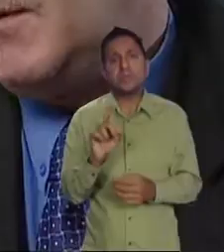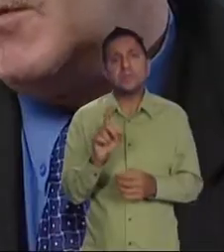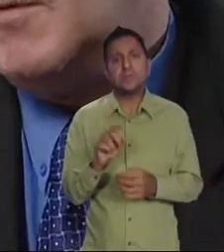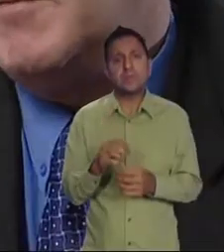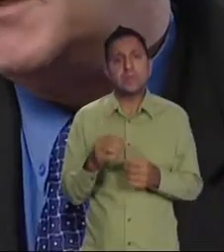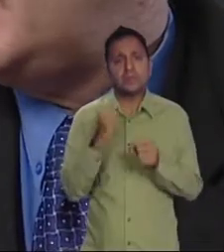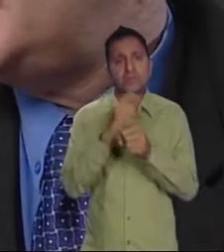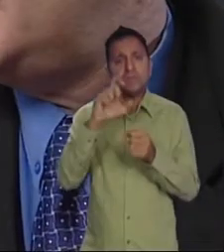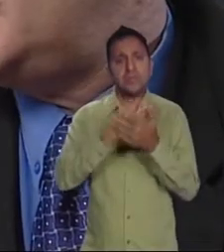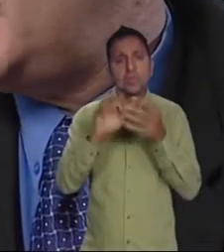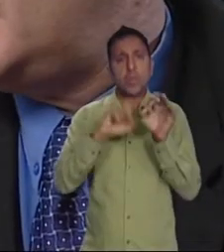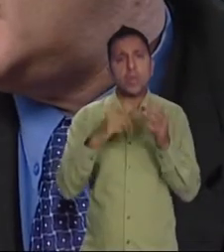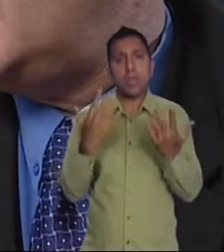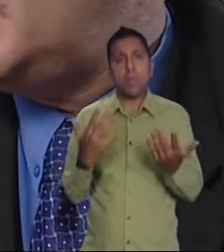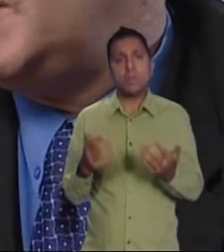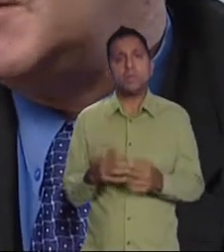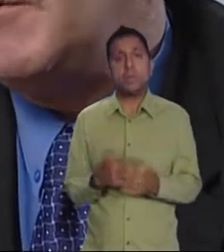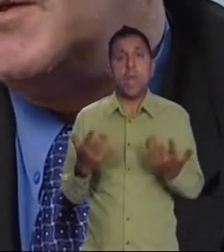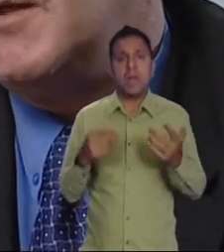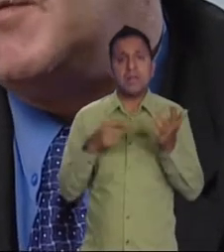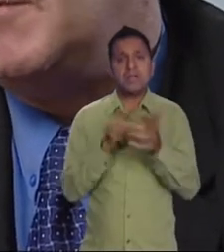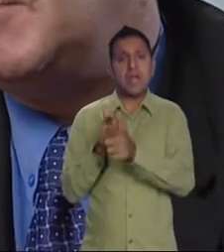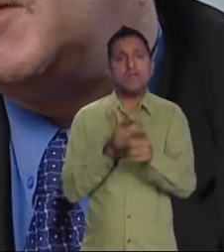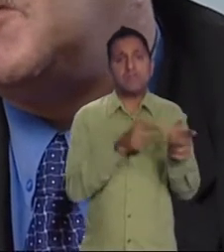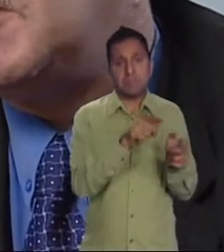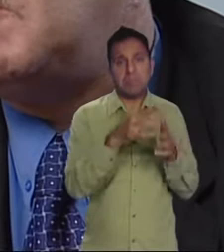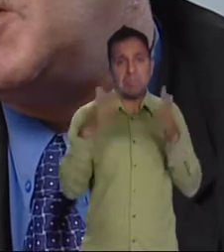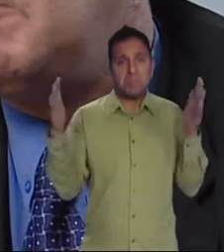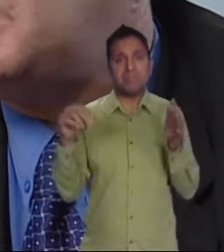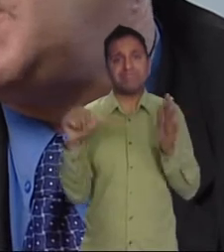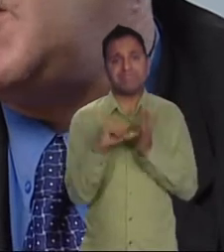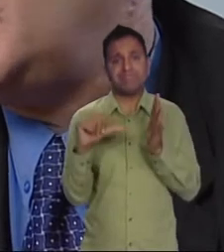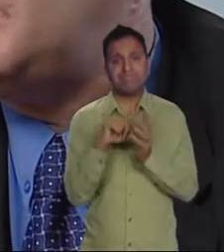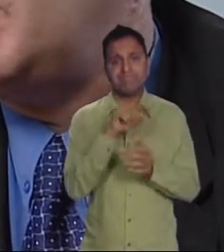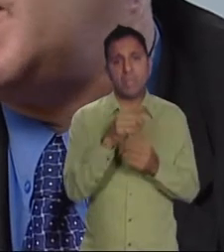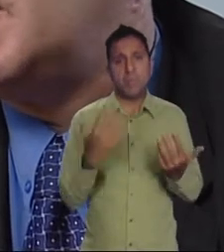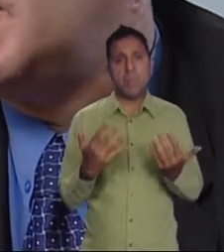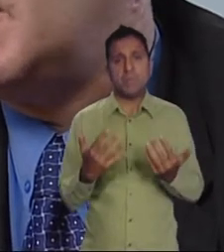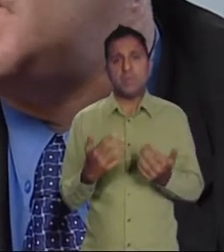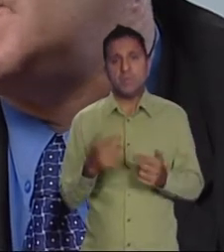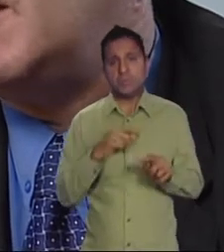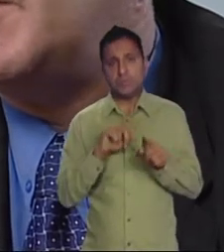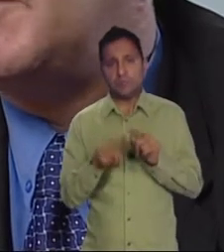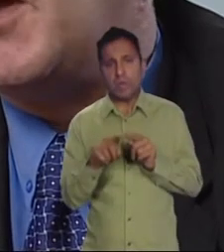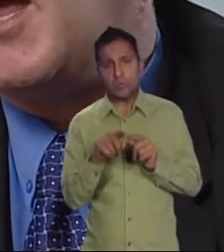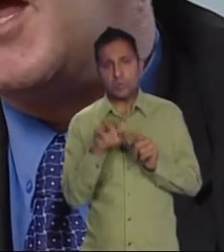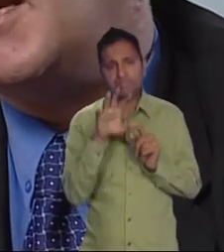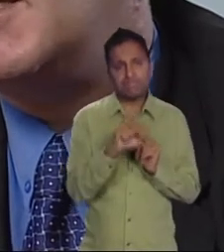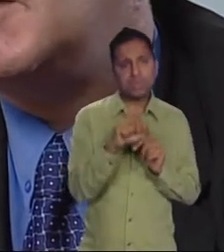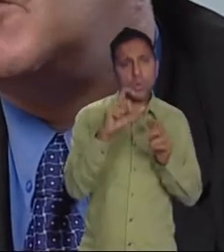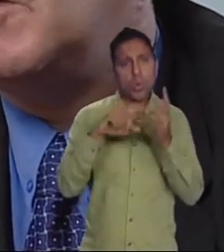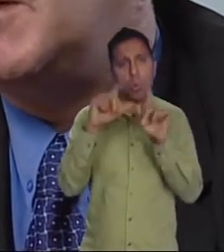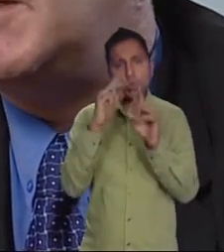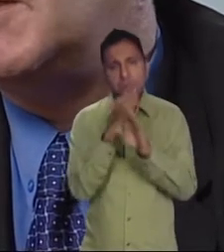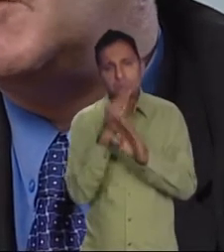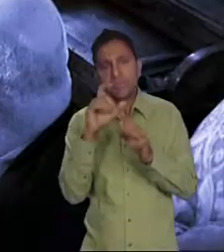moment? Terrorism is a big thing at the moment, obviously, but we break codes and ciphers for anything